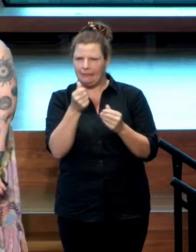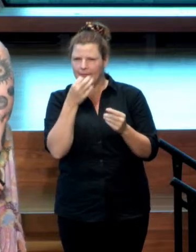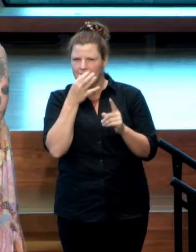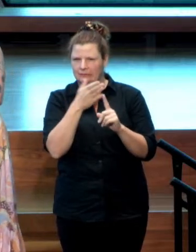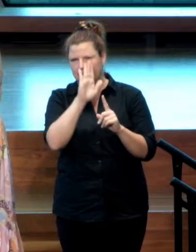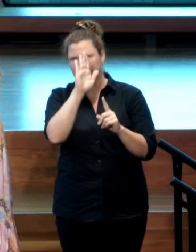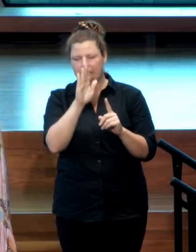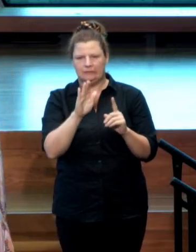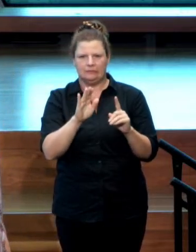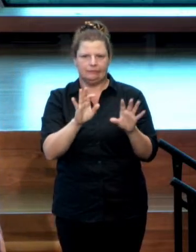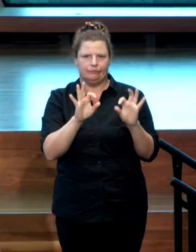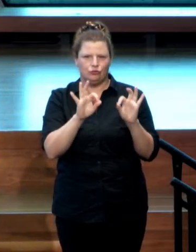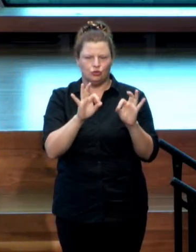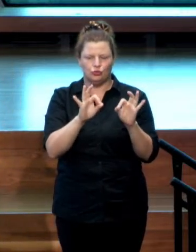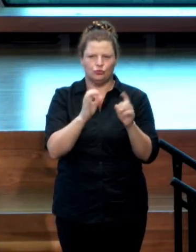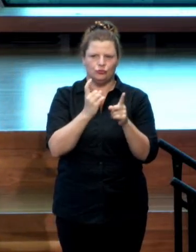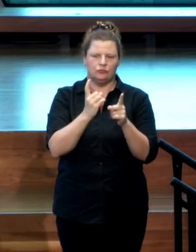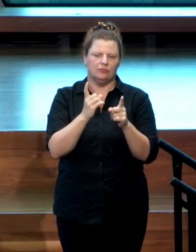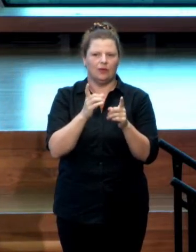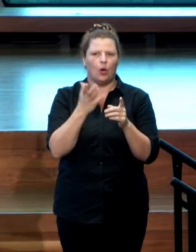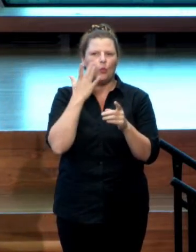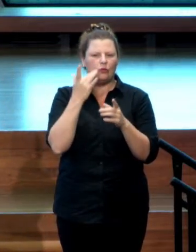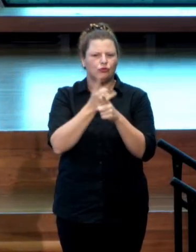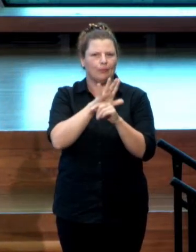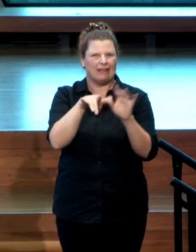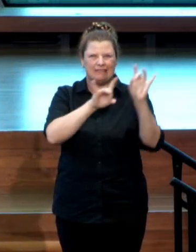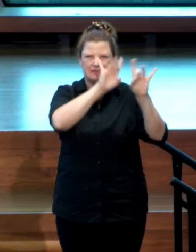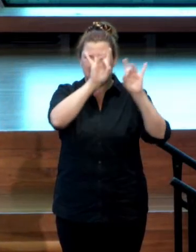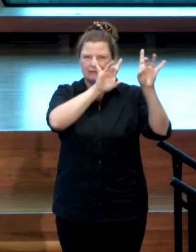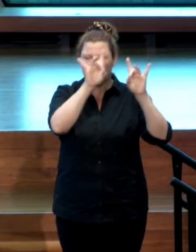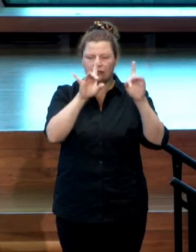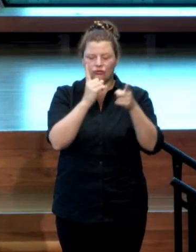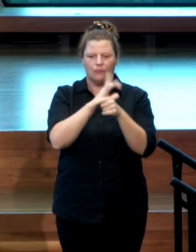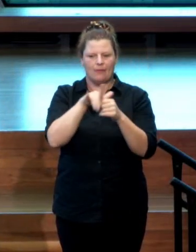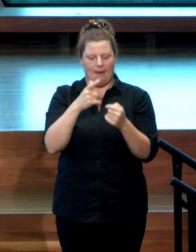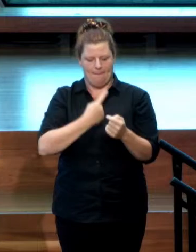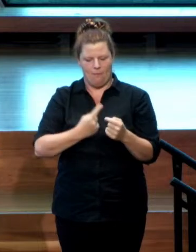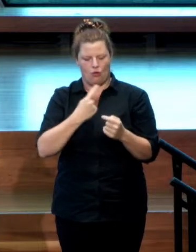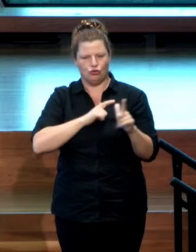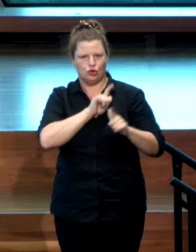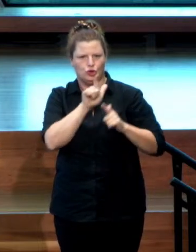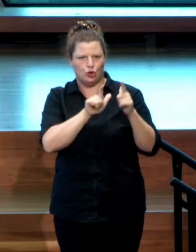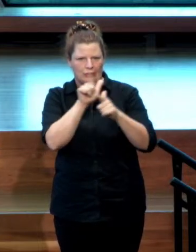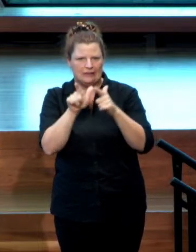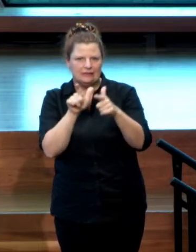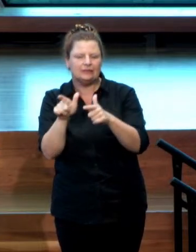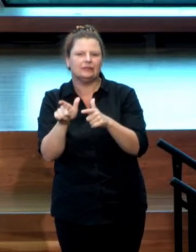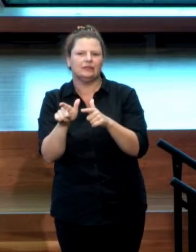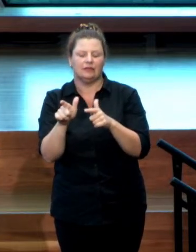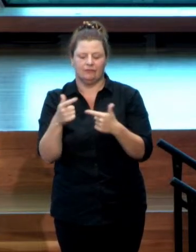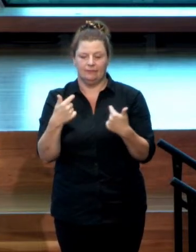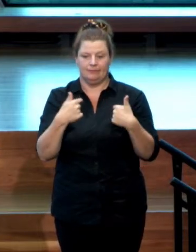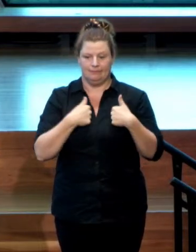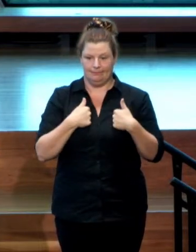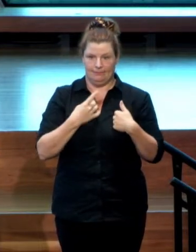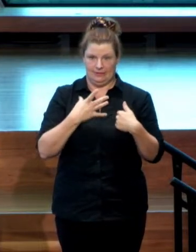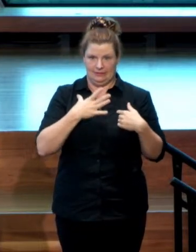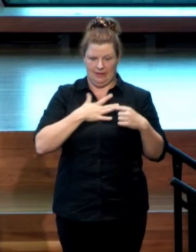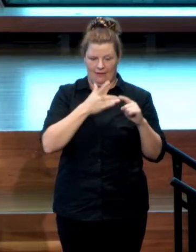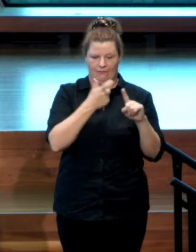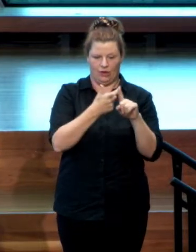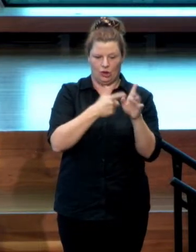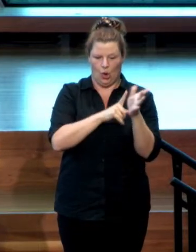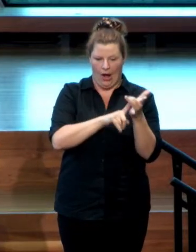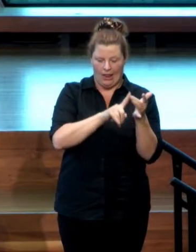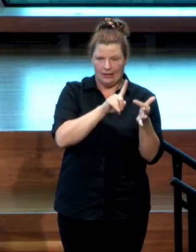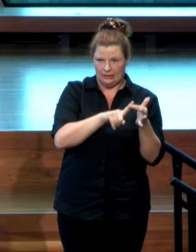unexpected in a book about astronomy, which is about our personal journeys. And so for Carly and myself, I obviously can't speak for